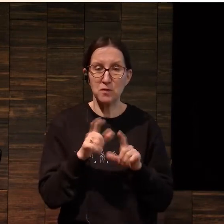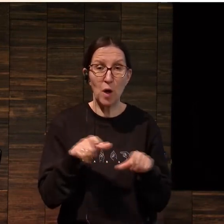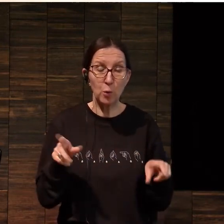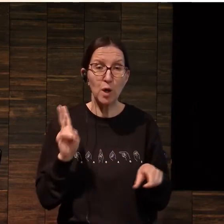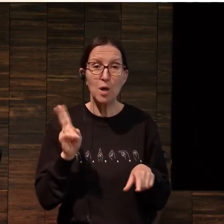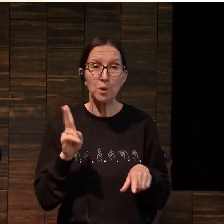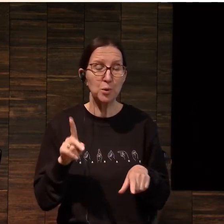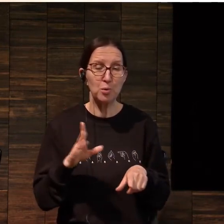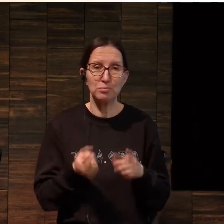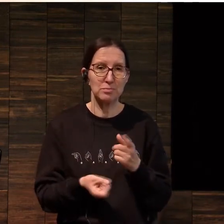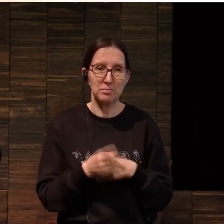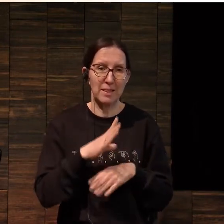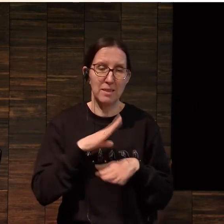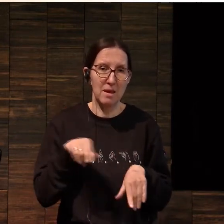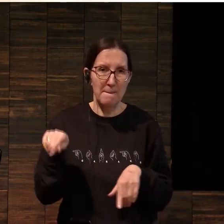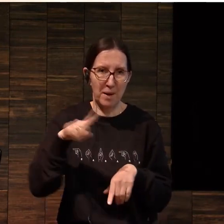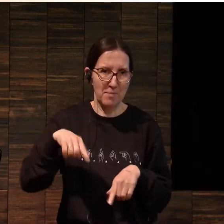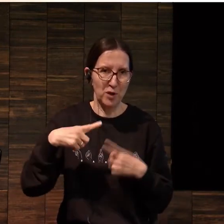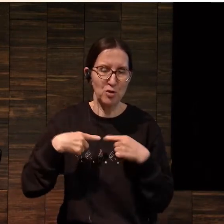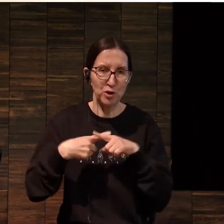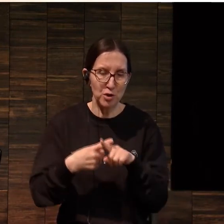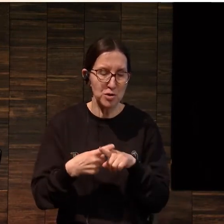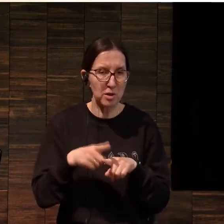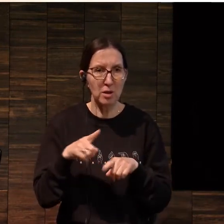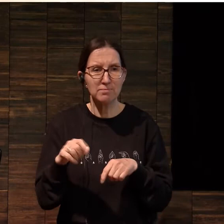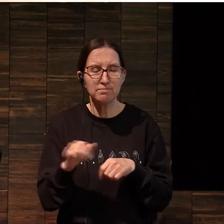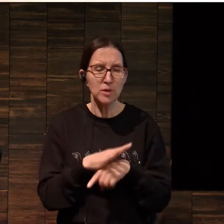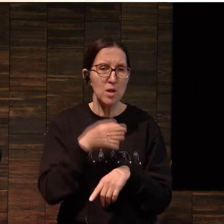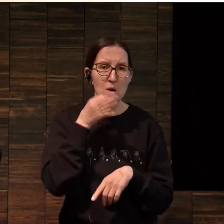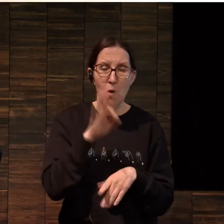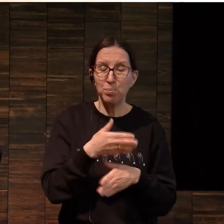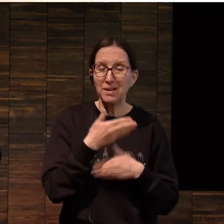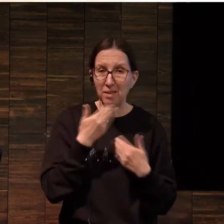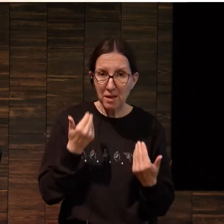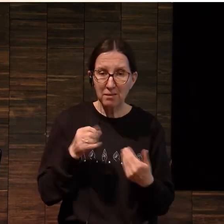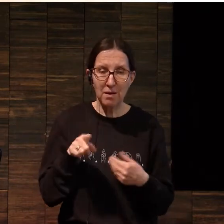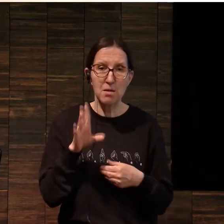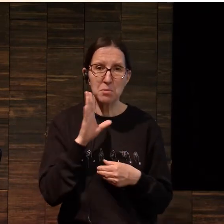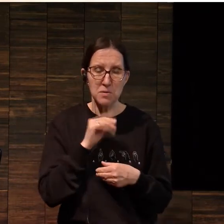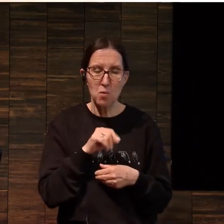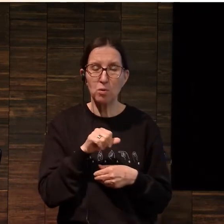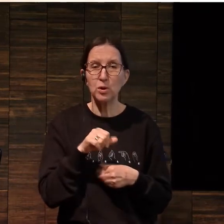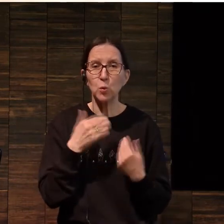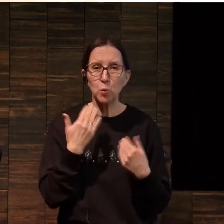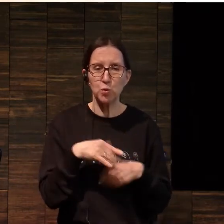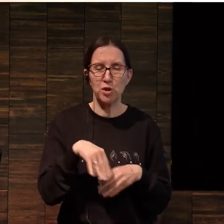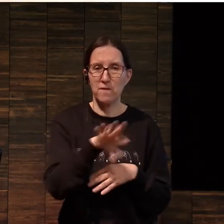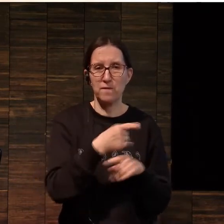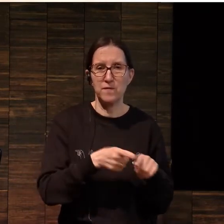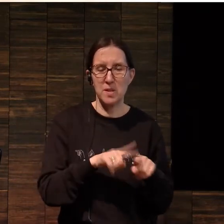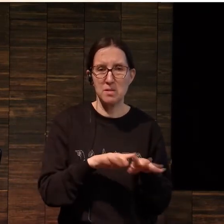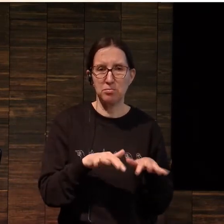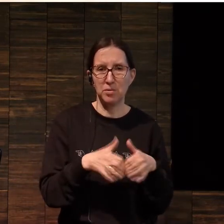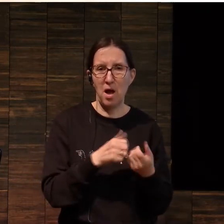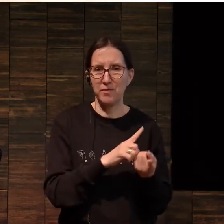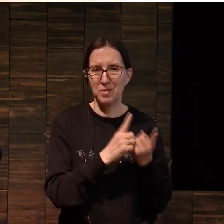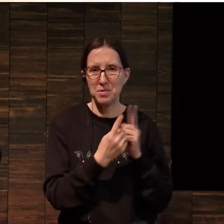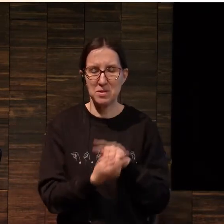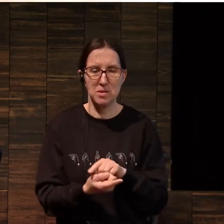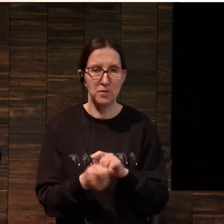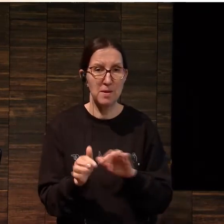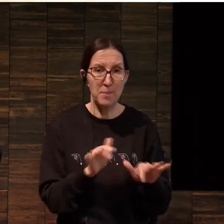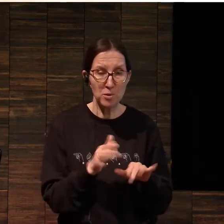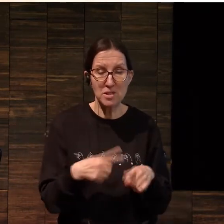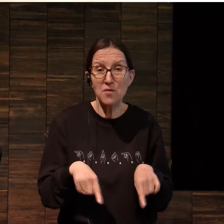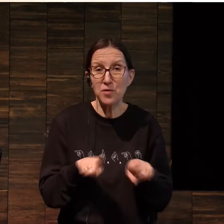set. And for medium and small businesses, this allows them to have as much coverage as they need